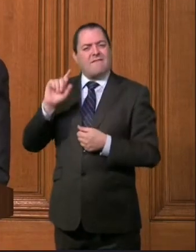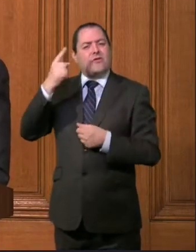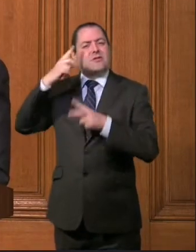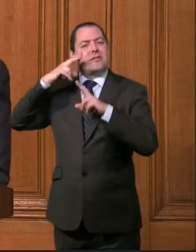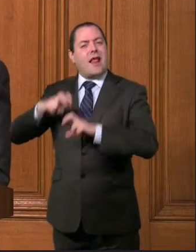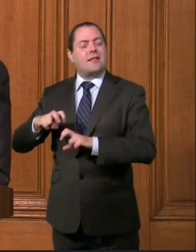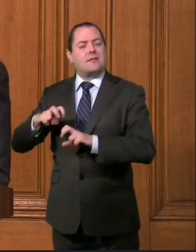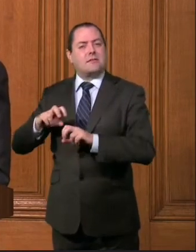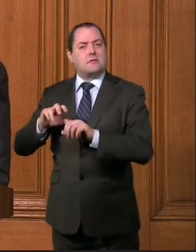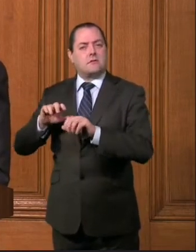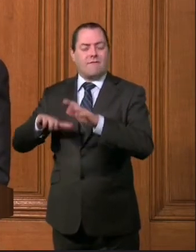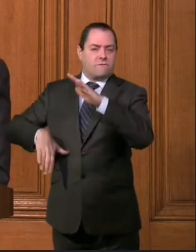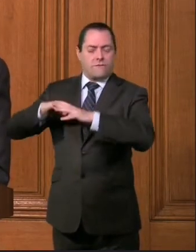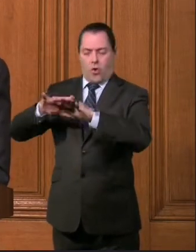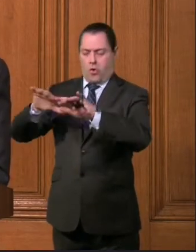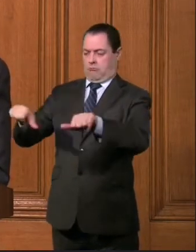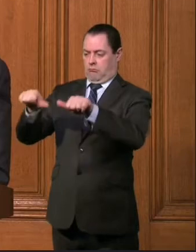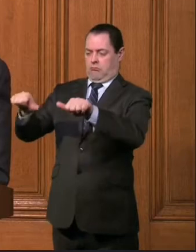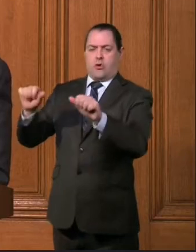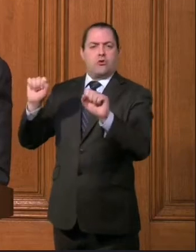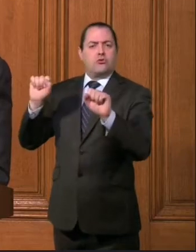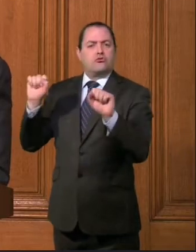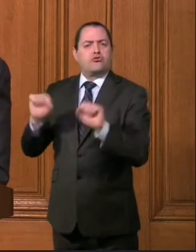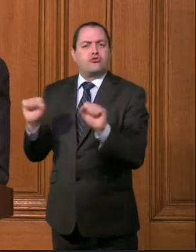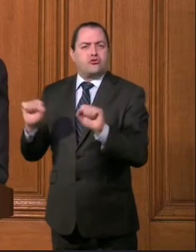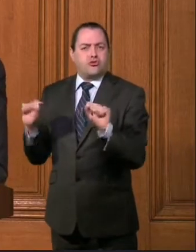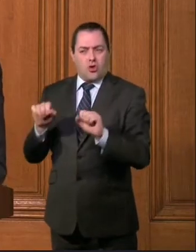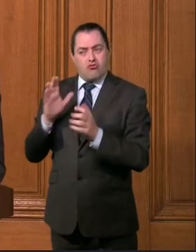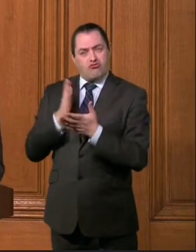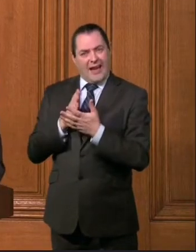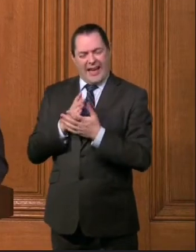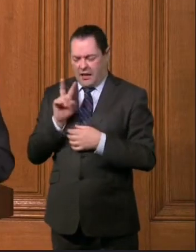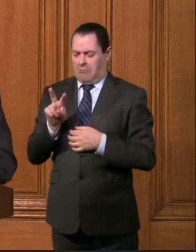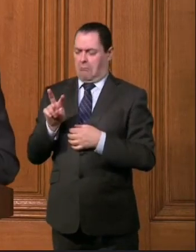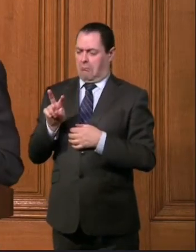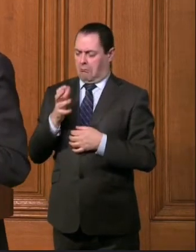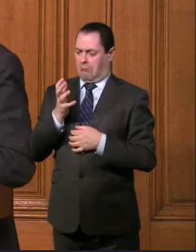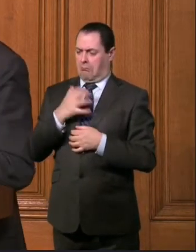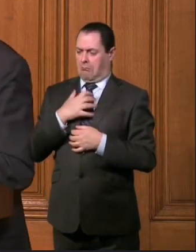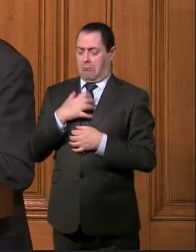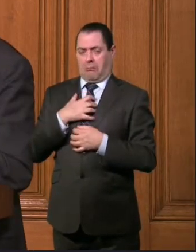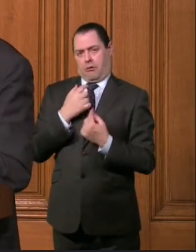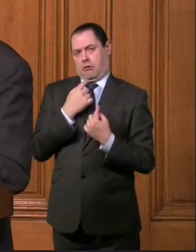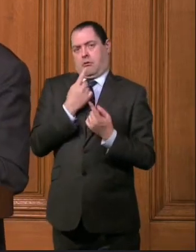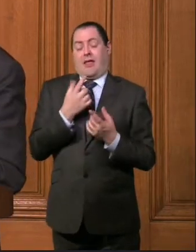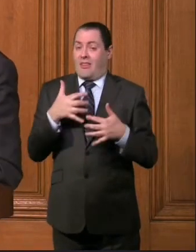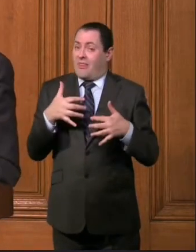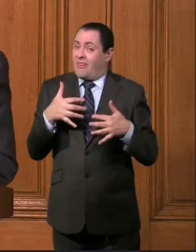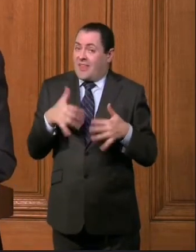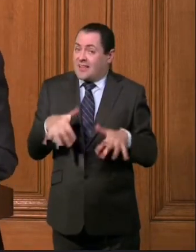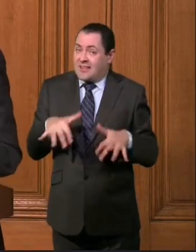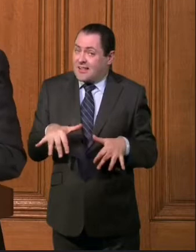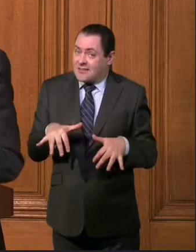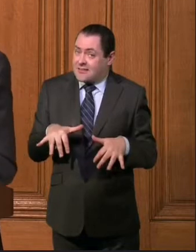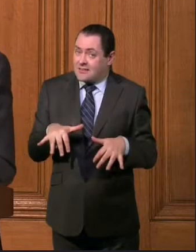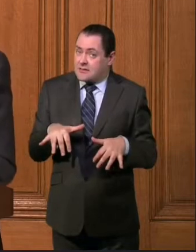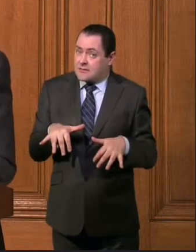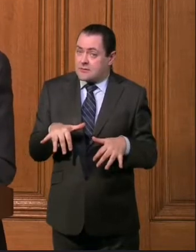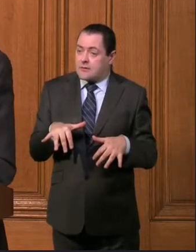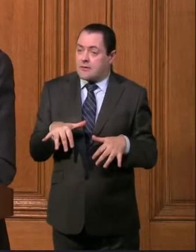I think it's very preliminary. I mean, these are preliminary information from a subset of people. They haven't followed people out for long enough. We had